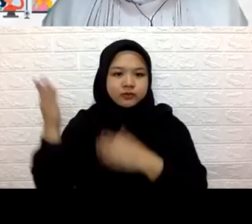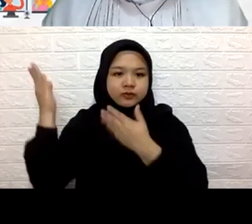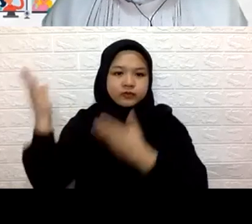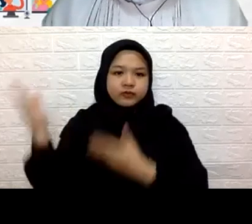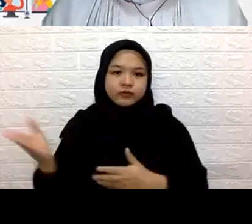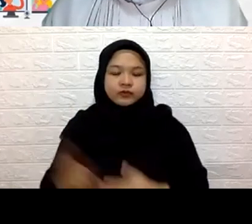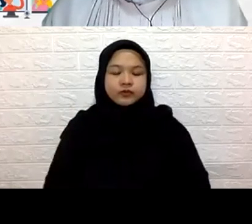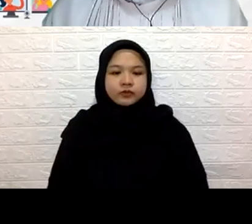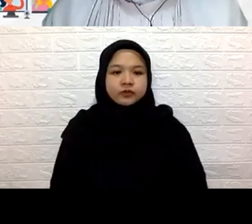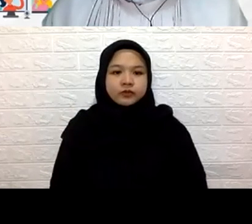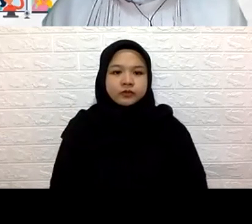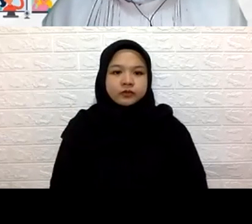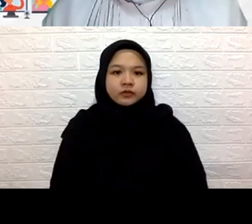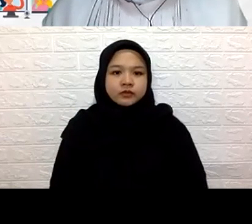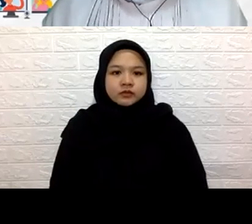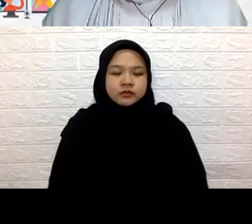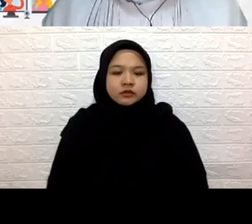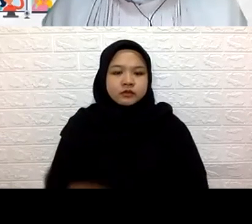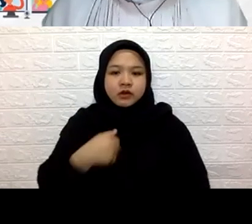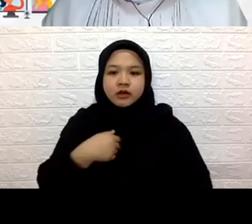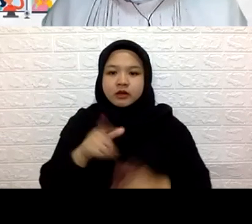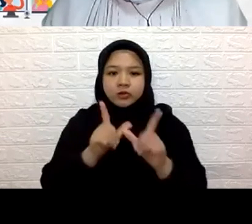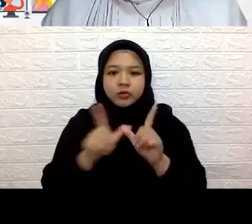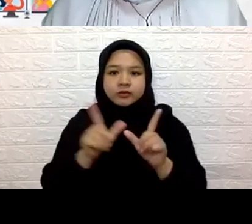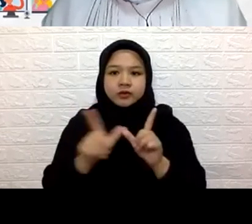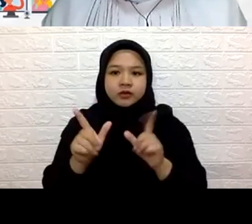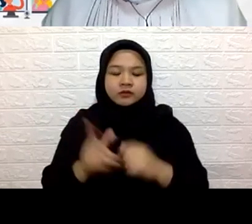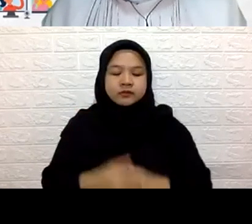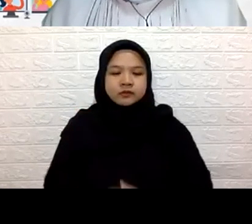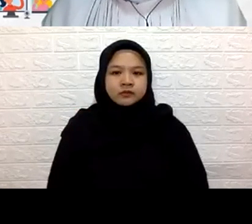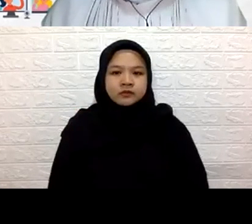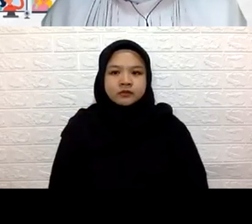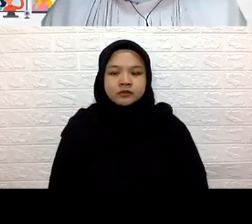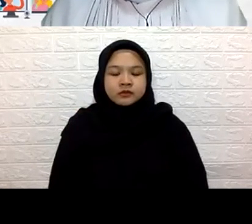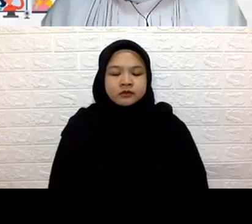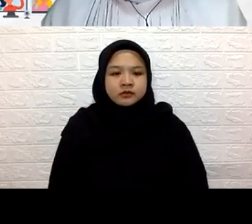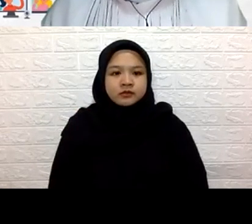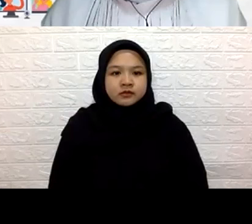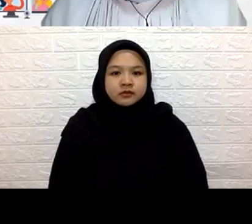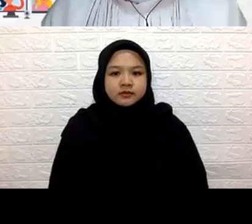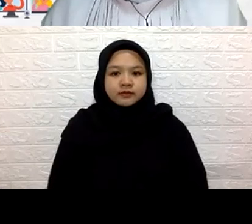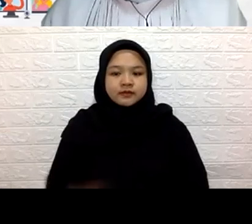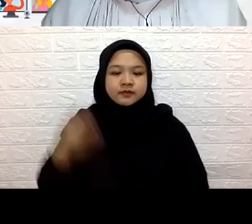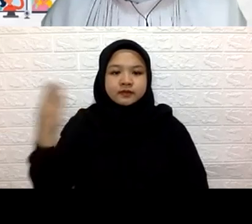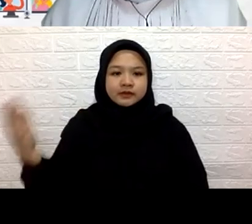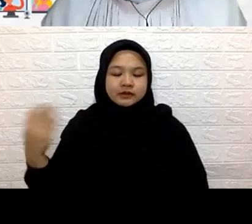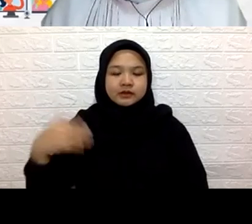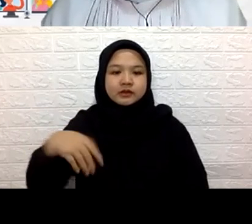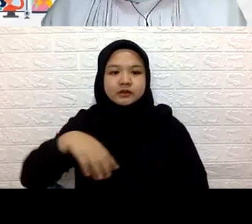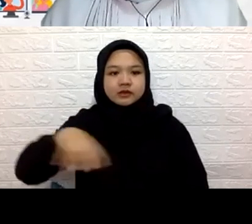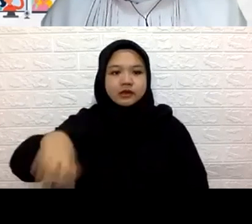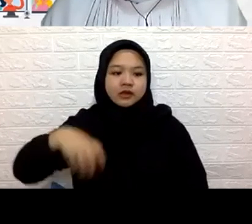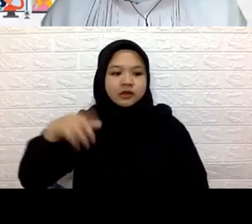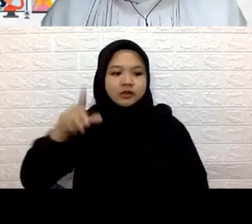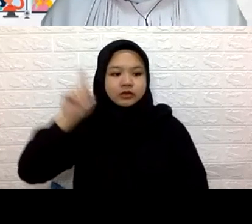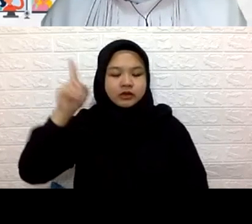the website. So this is the state of Rhode Island. That's where I am right now. For those of you who are not real familiar with